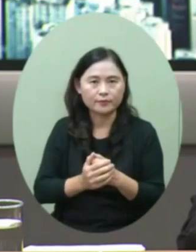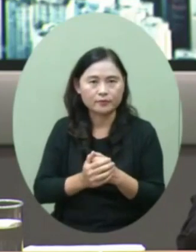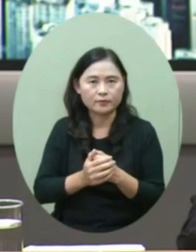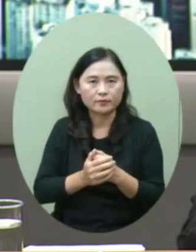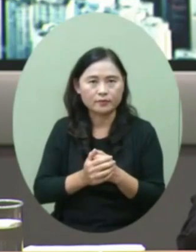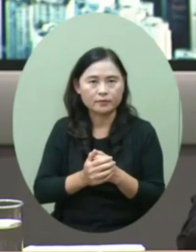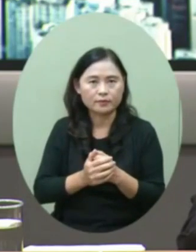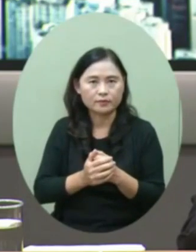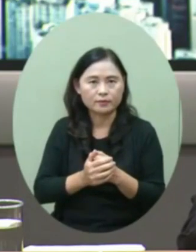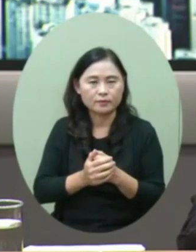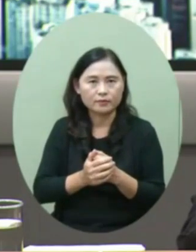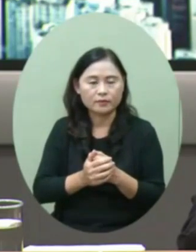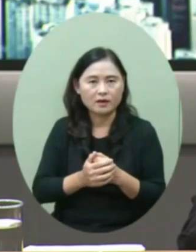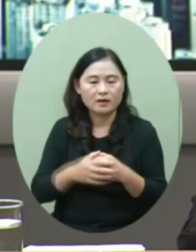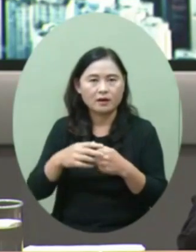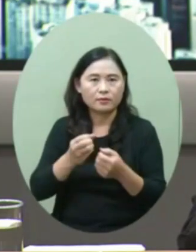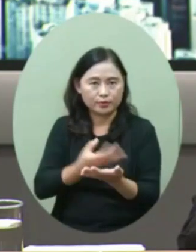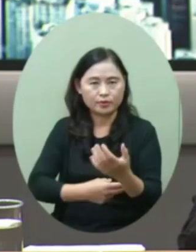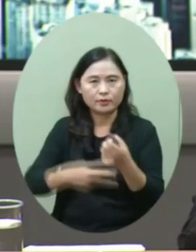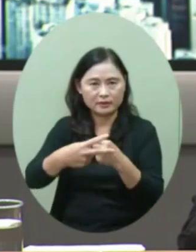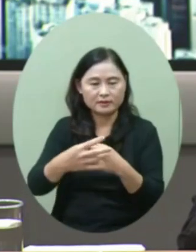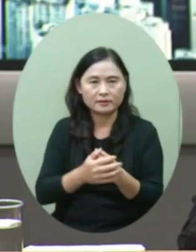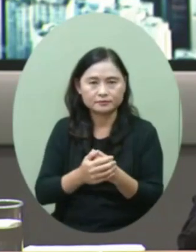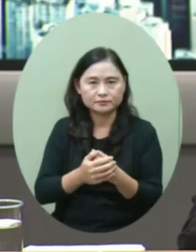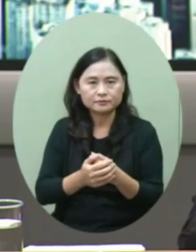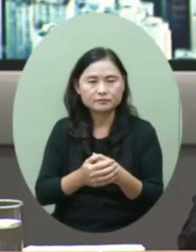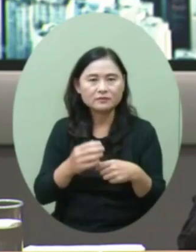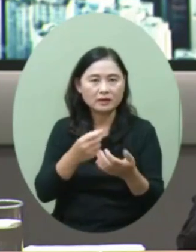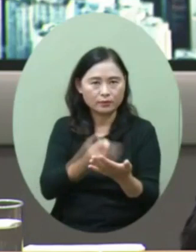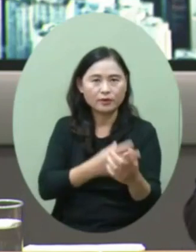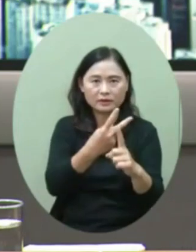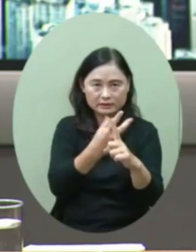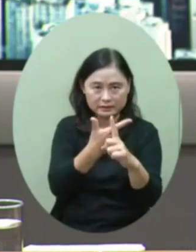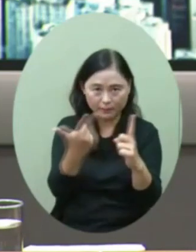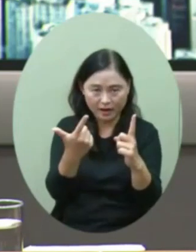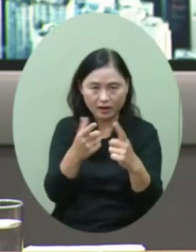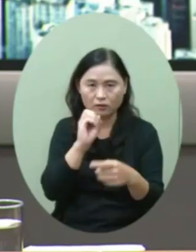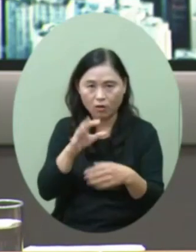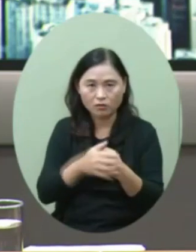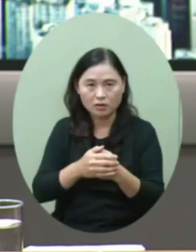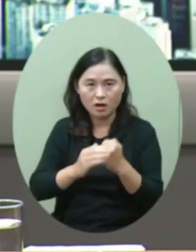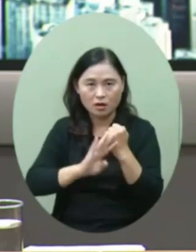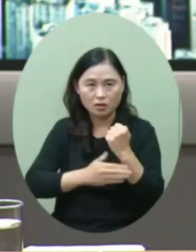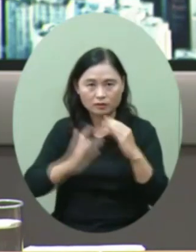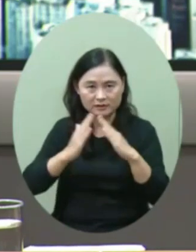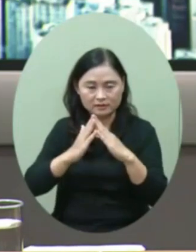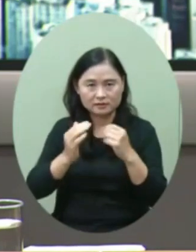for Safeguarding National Security of the Hong Kong SAR. And in Chapter 2, Article